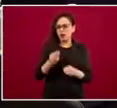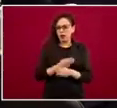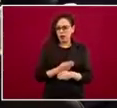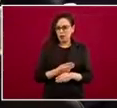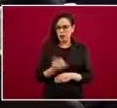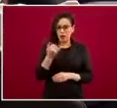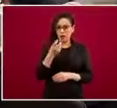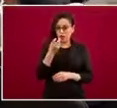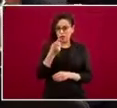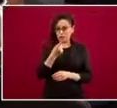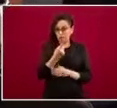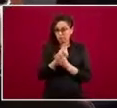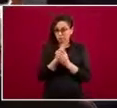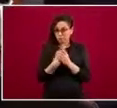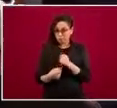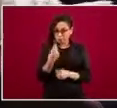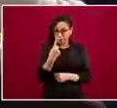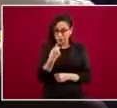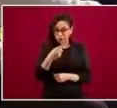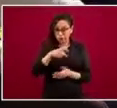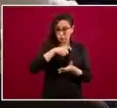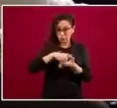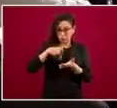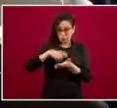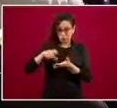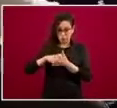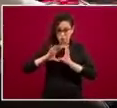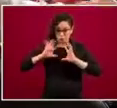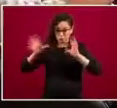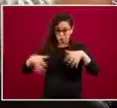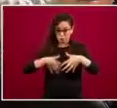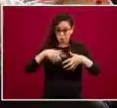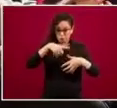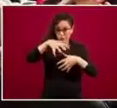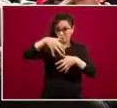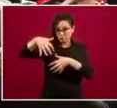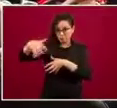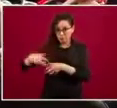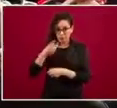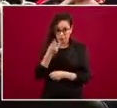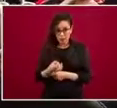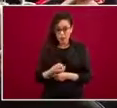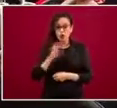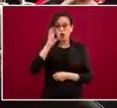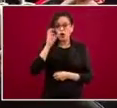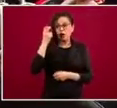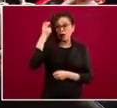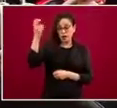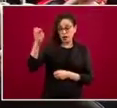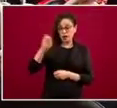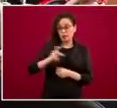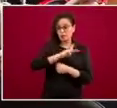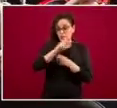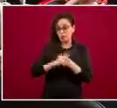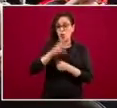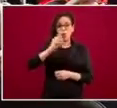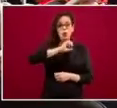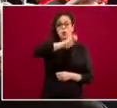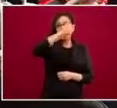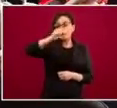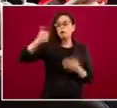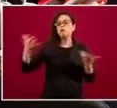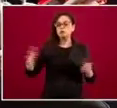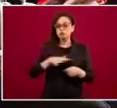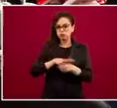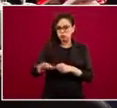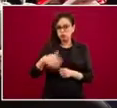specifically? And is that the only purchase that the government will make? Do you have any more